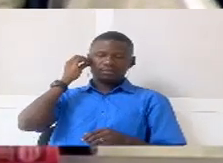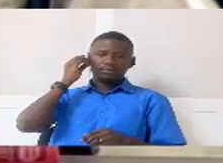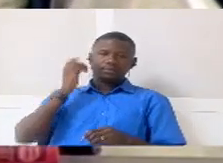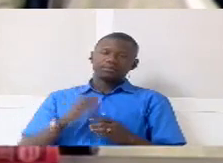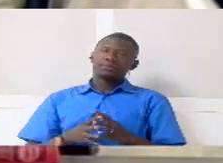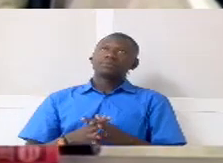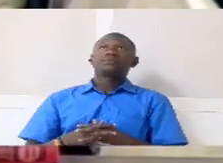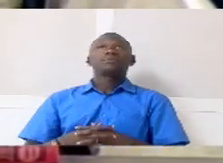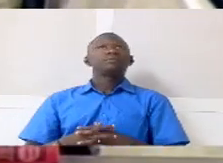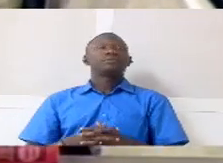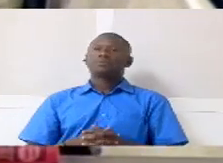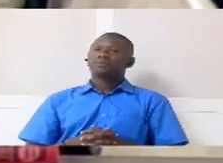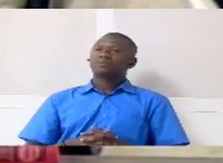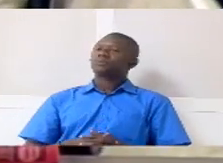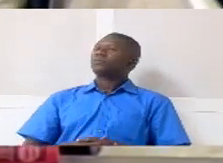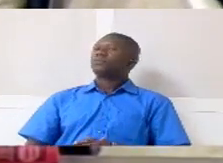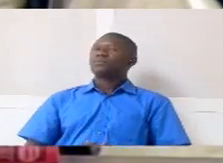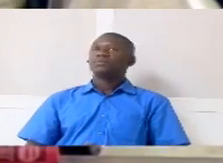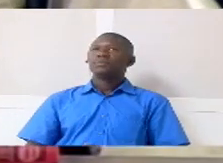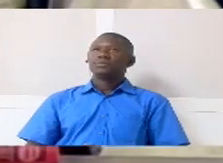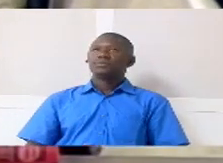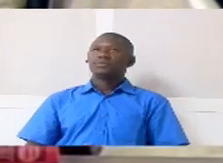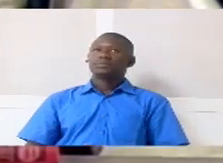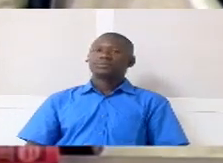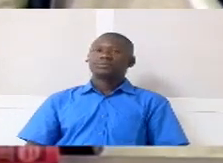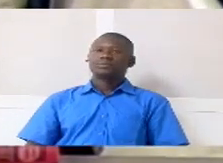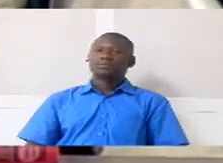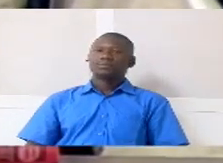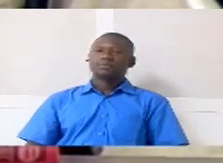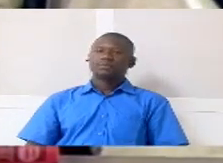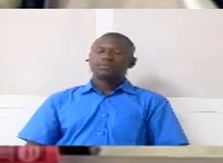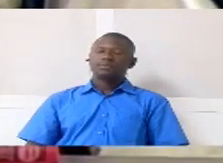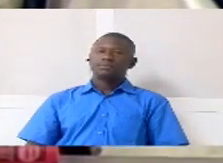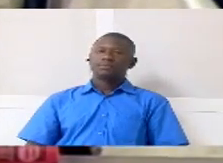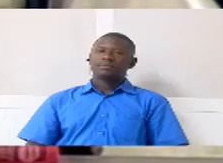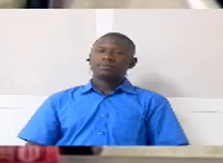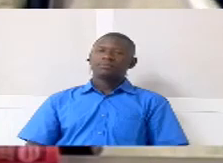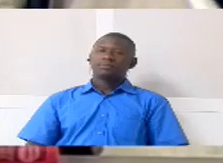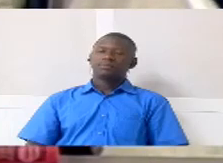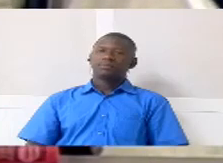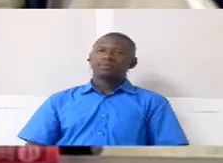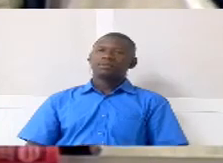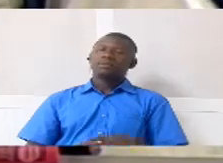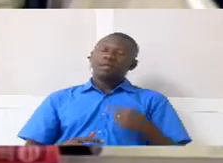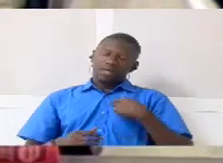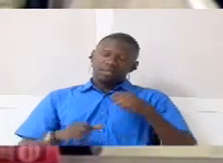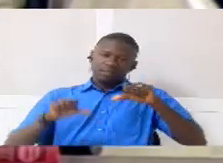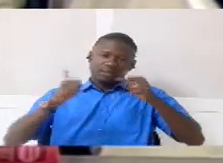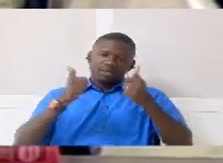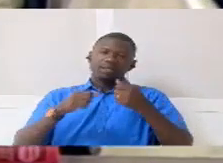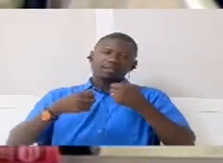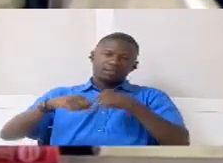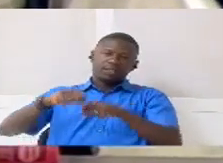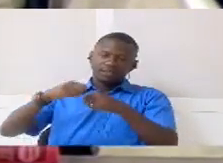Training ke November on the 1st of November kata for almost a March 1989